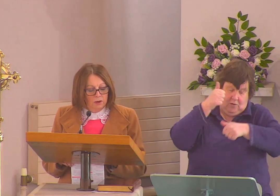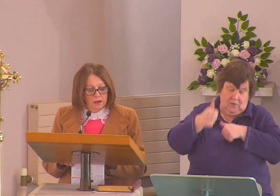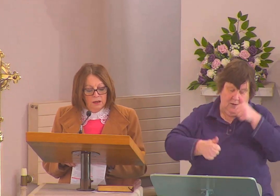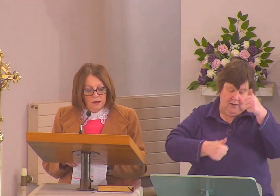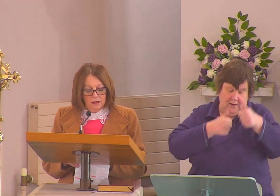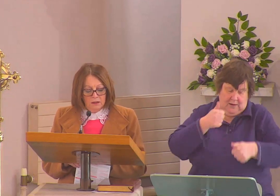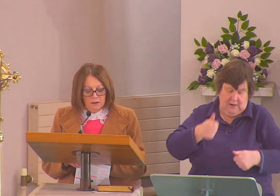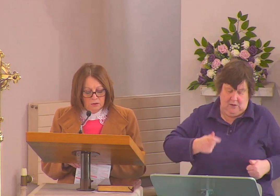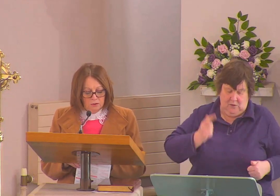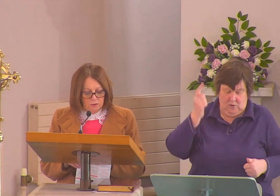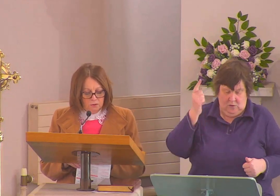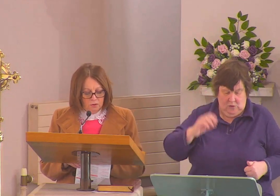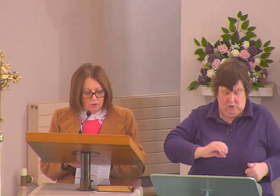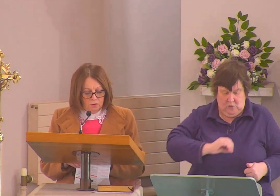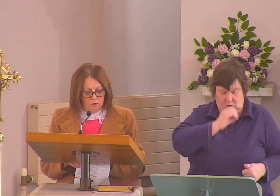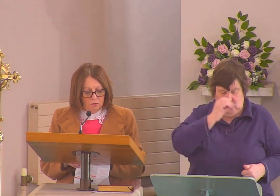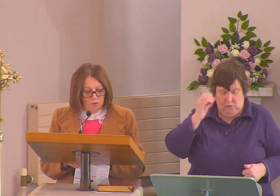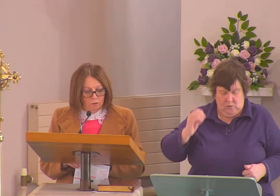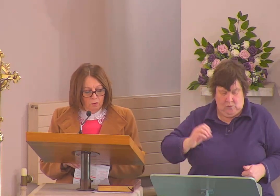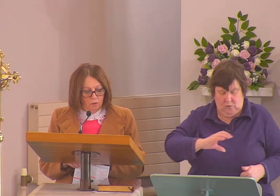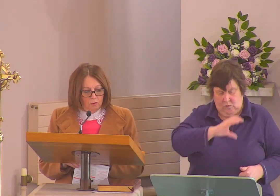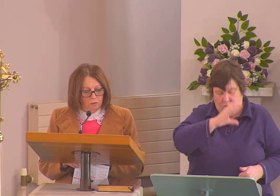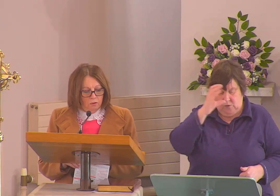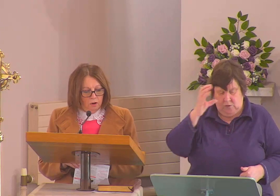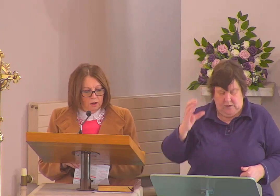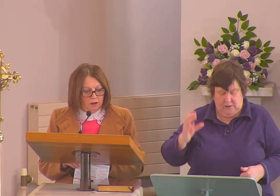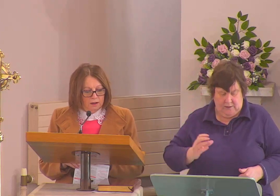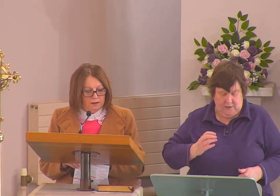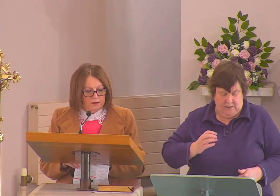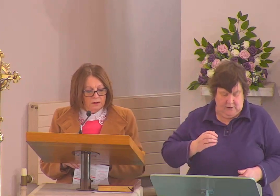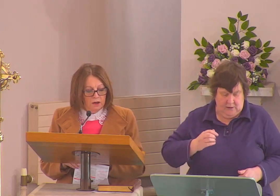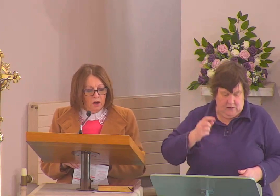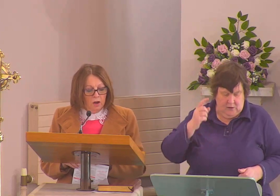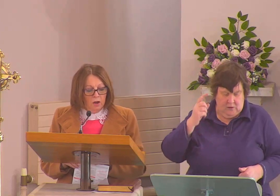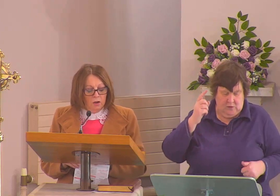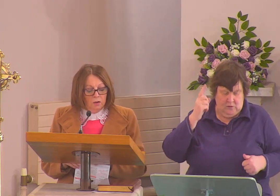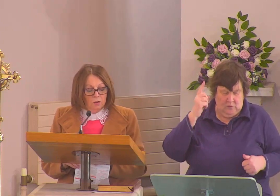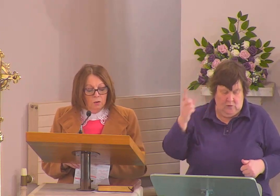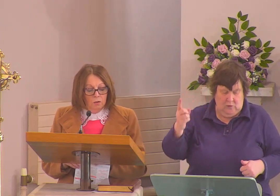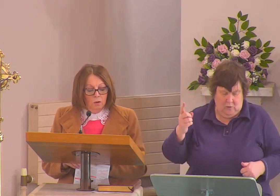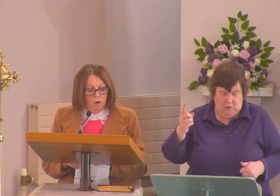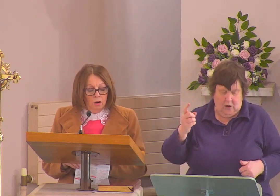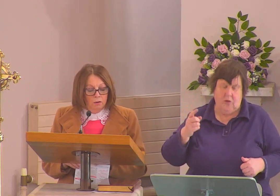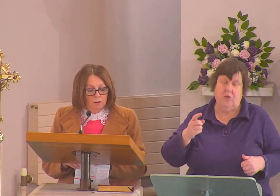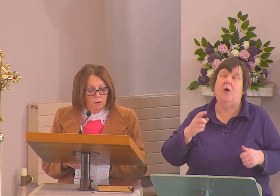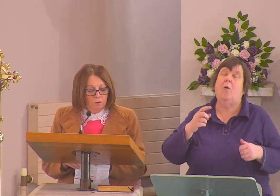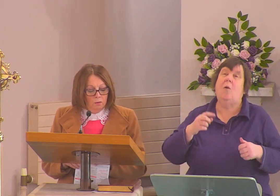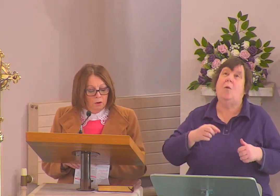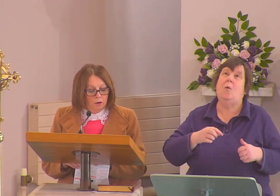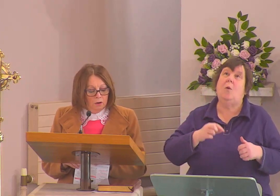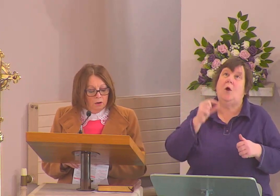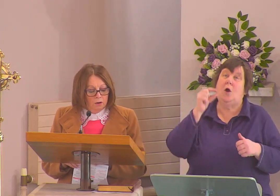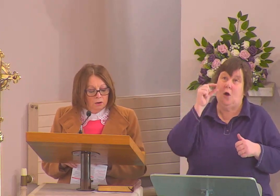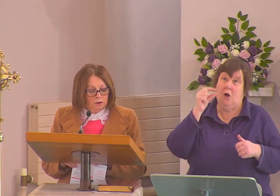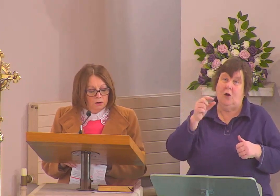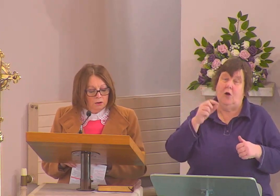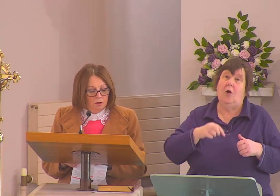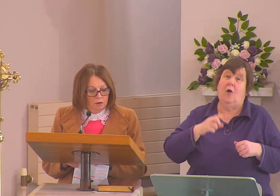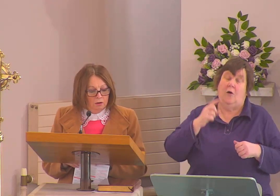Glory to you, O Christ. You are the